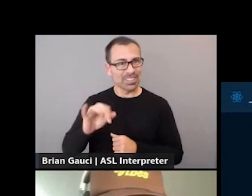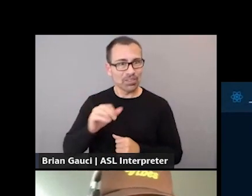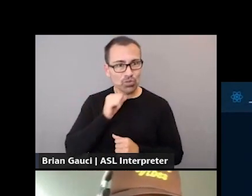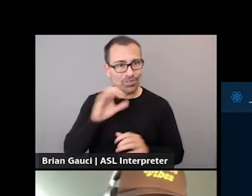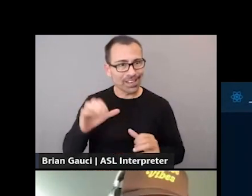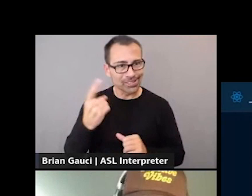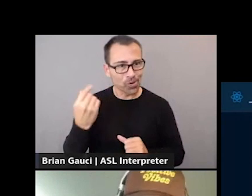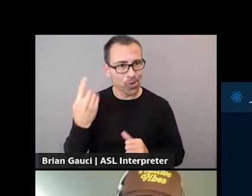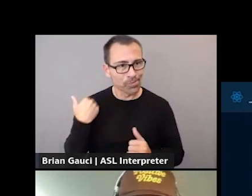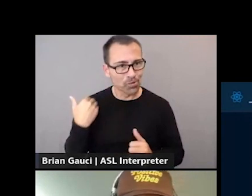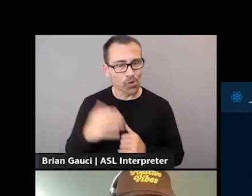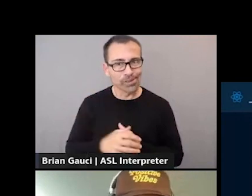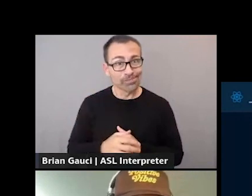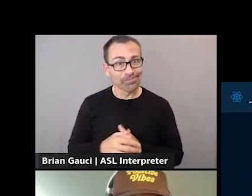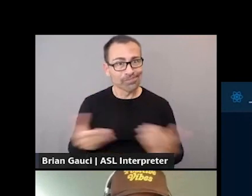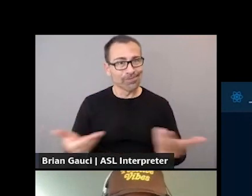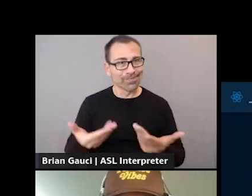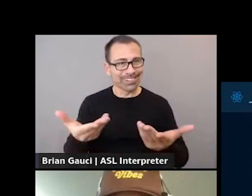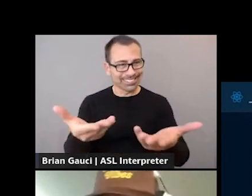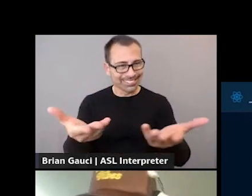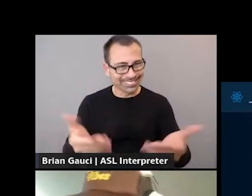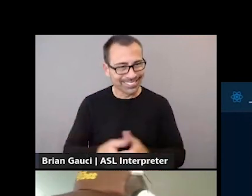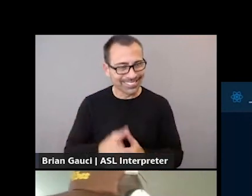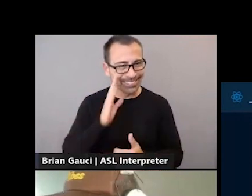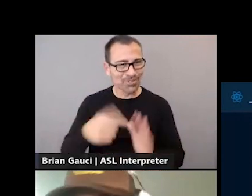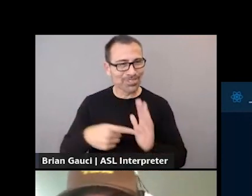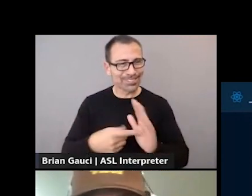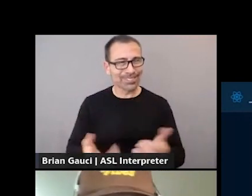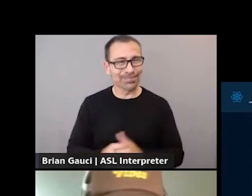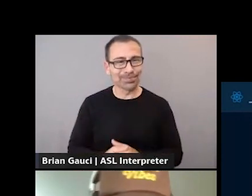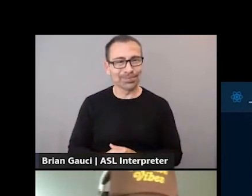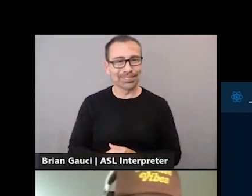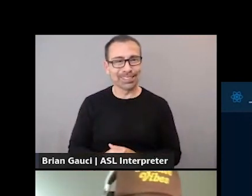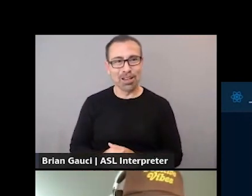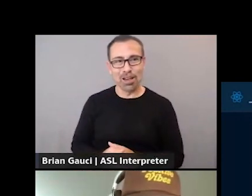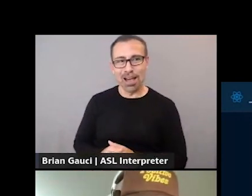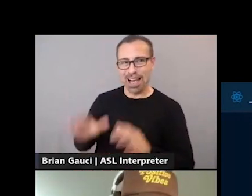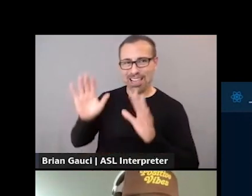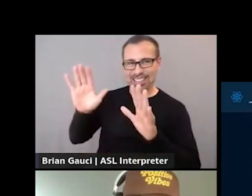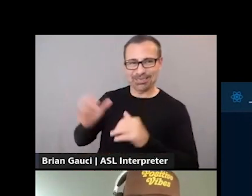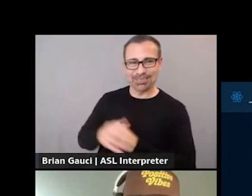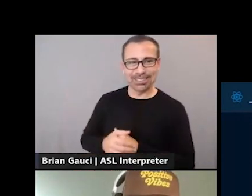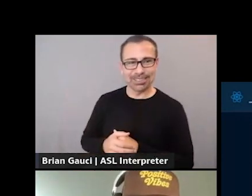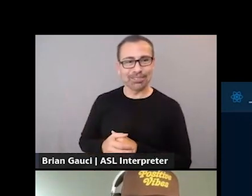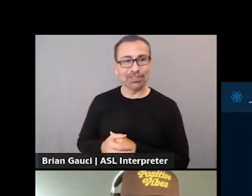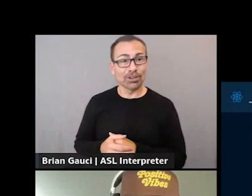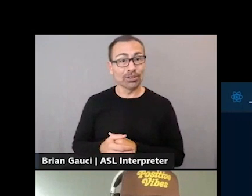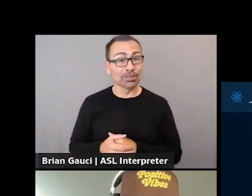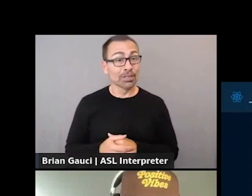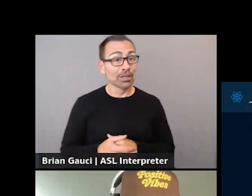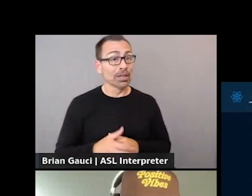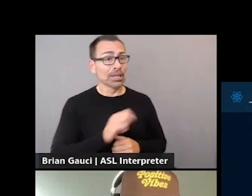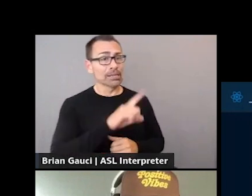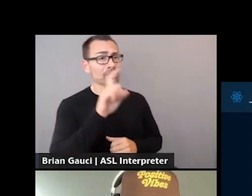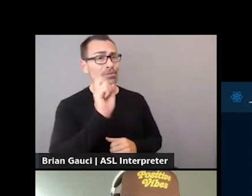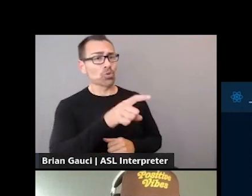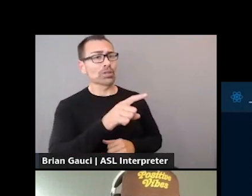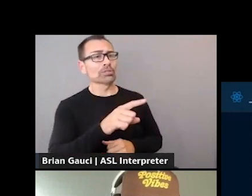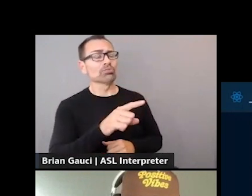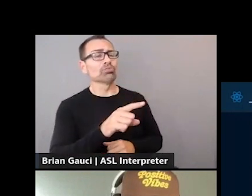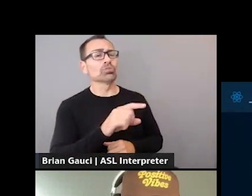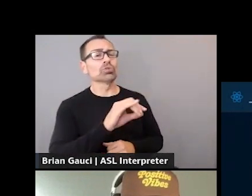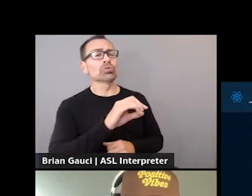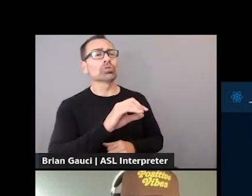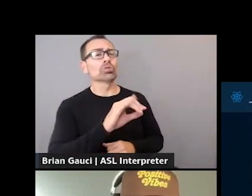to create a CDK application. That's wonderful. Jeff, have you made one before? I've seen demos,